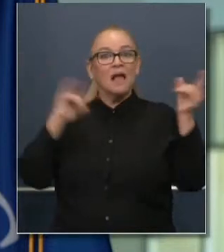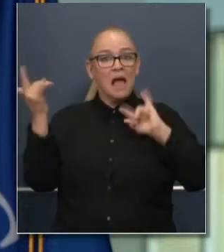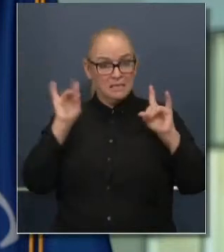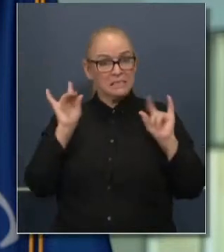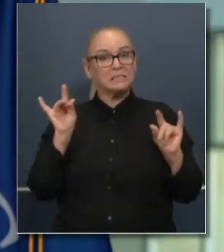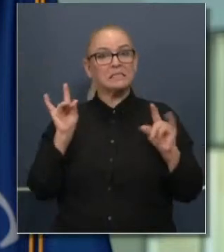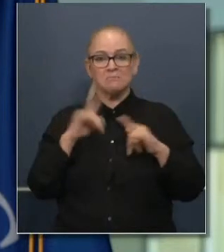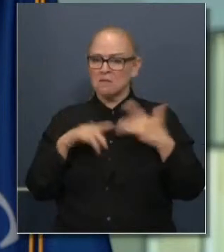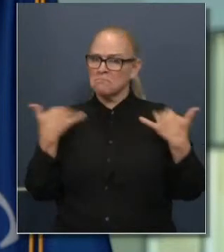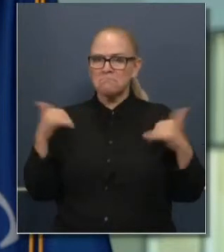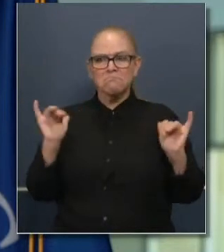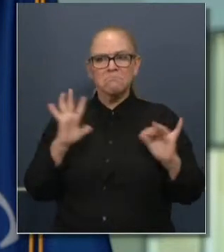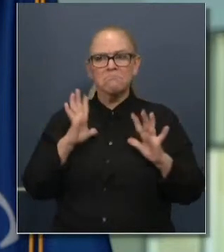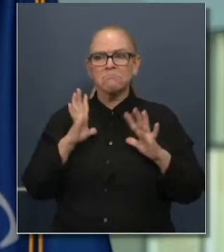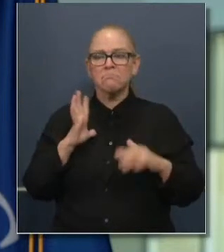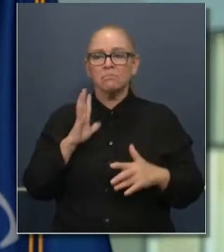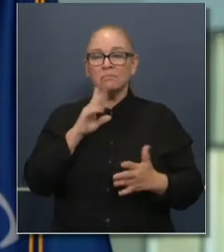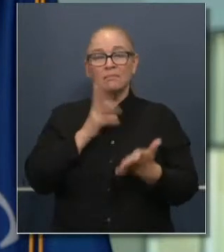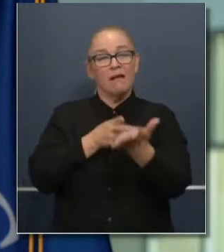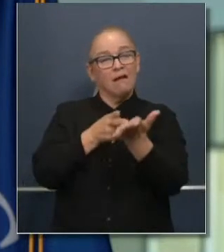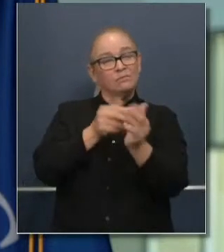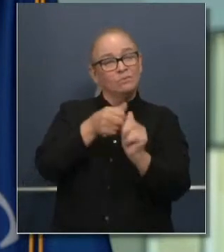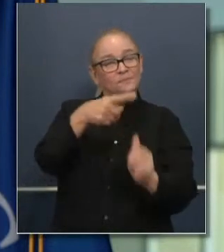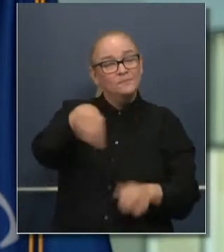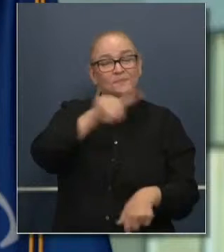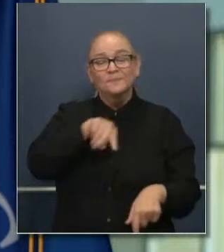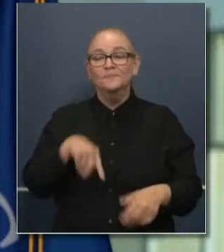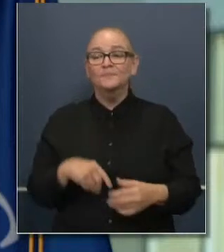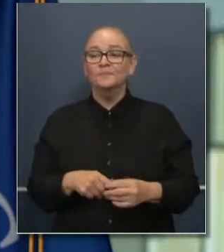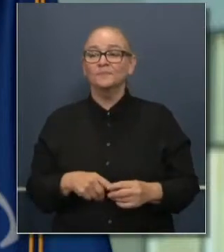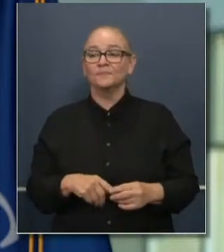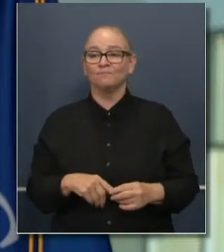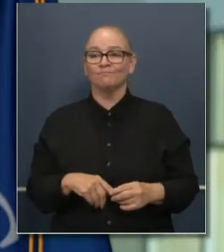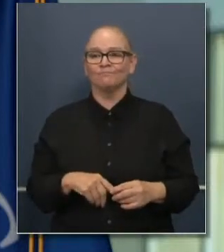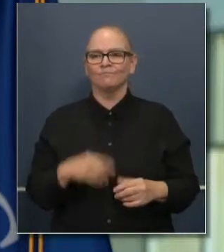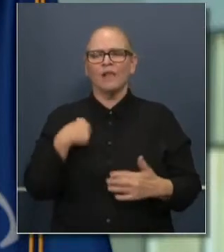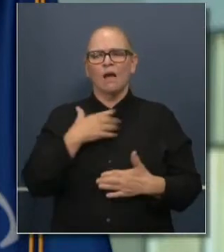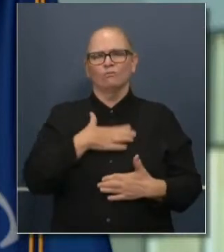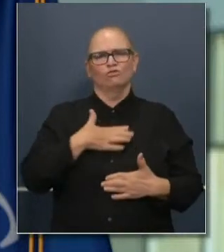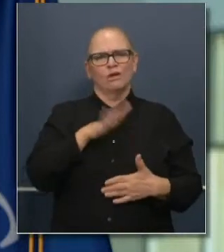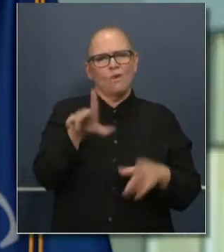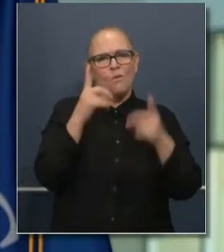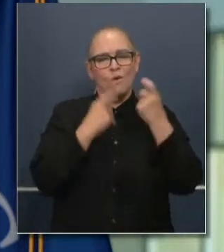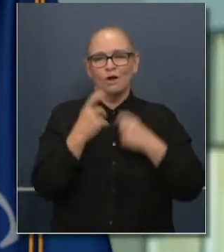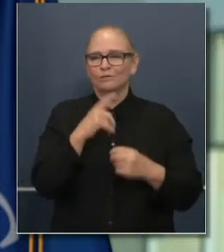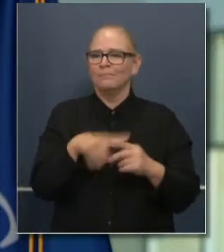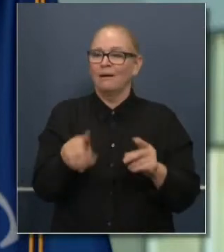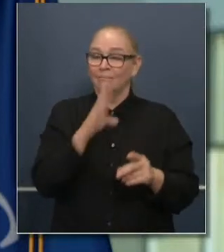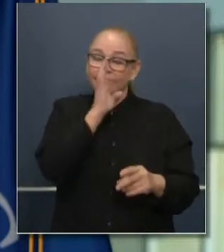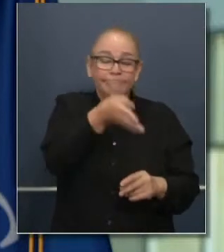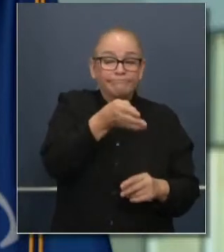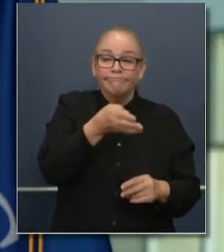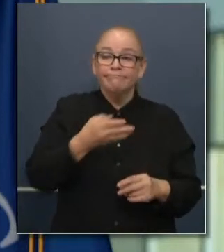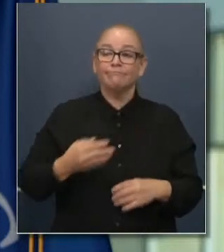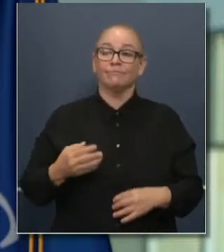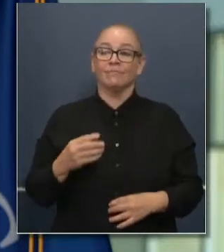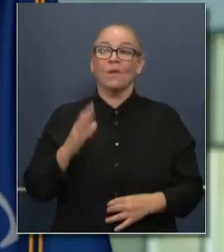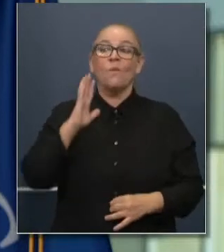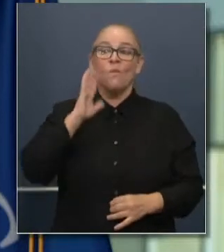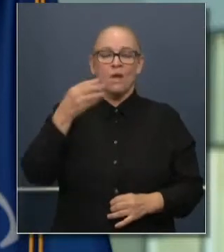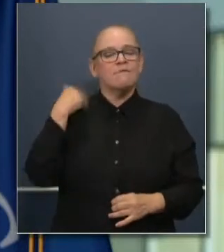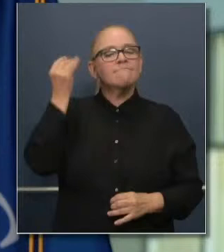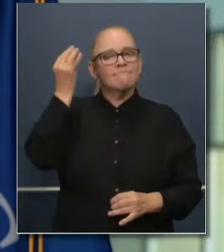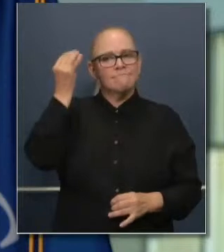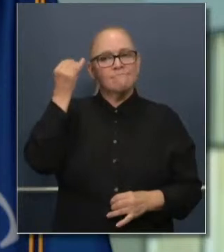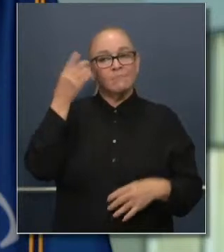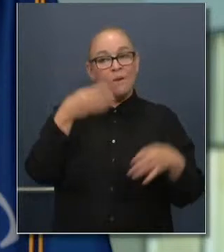very honest about this, open about it in previous questions, and I appreciate yours, we will consider that if we feel